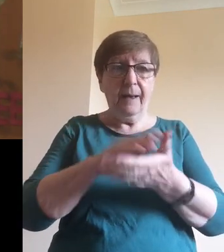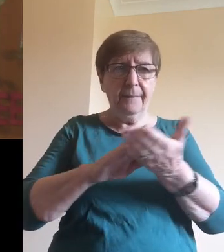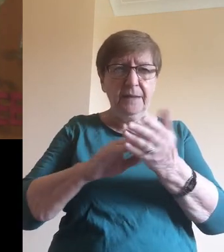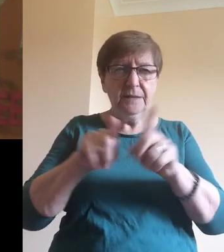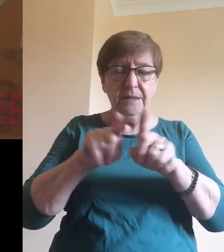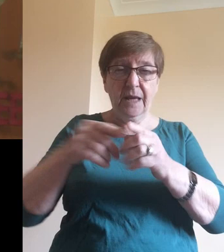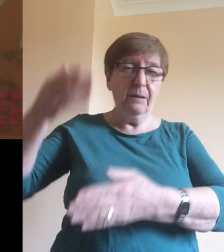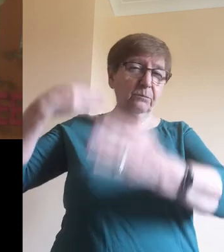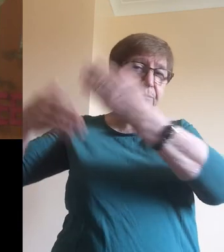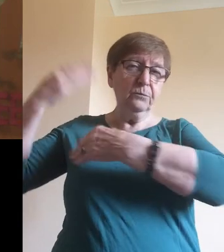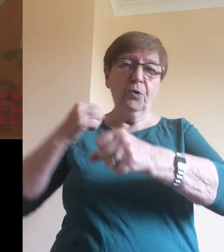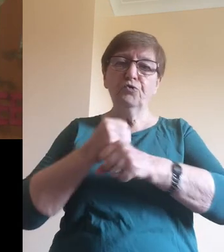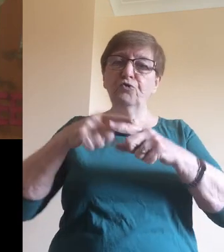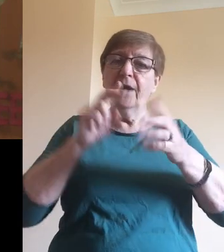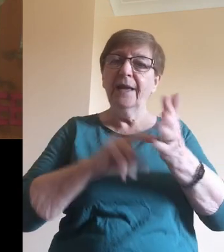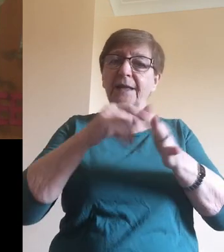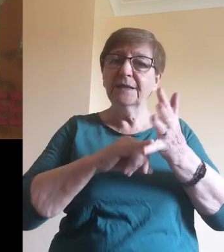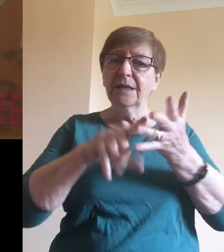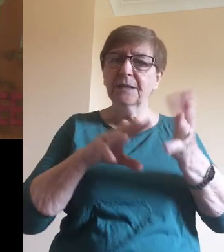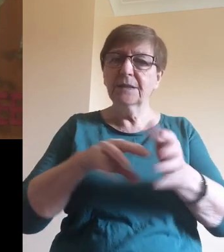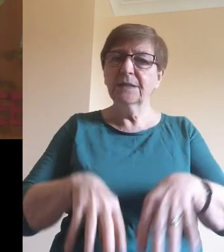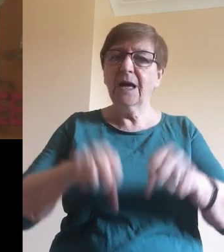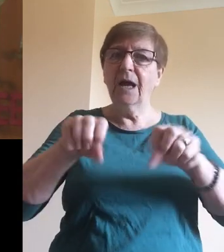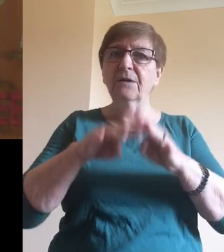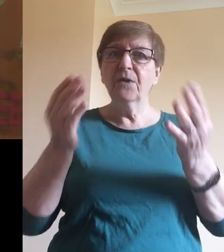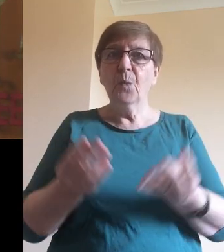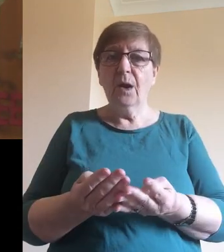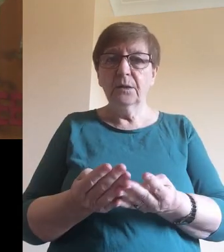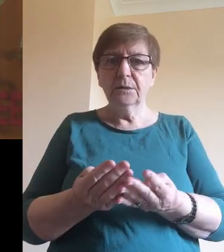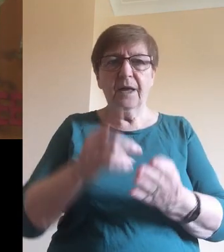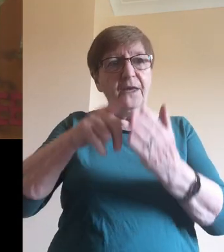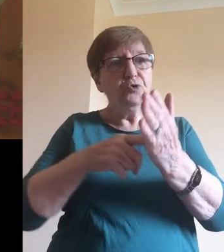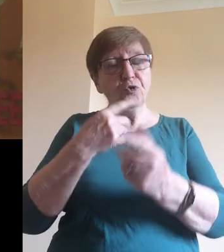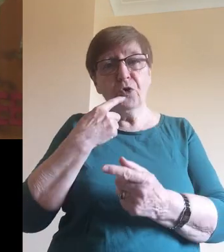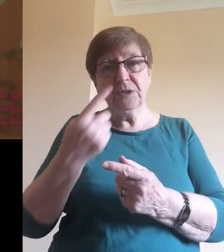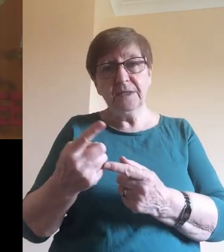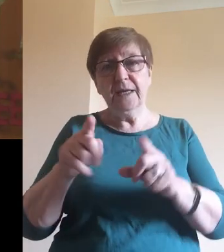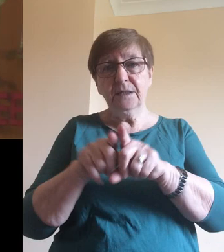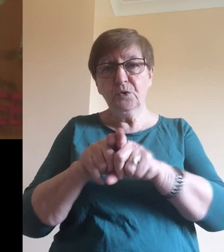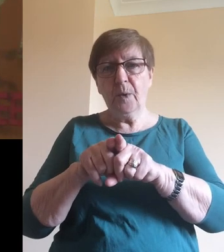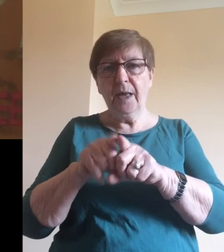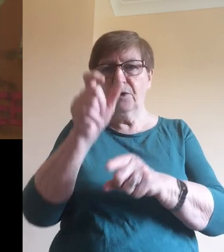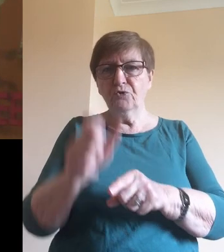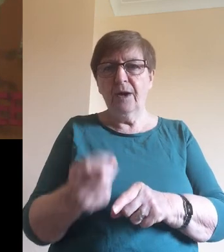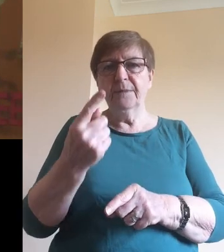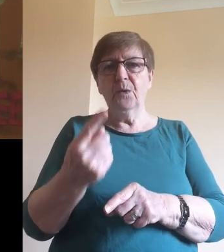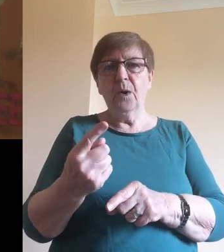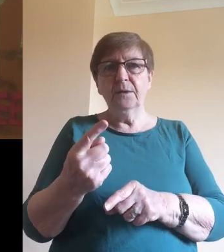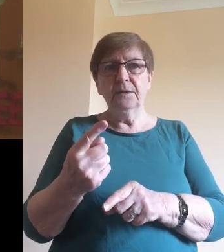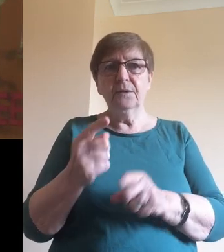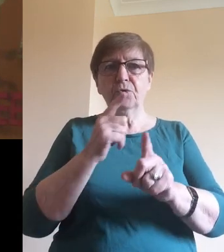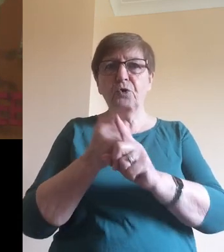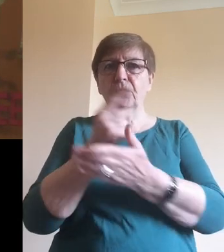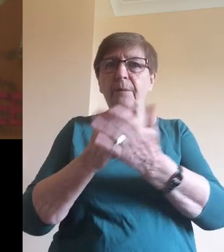to Genesis chapter 1, verse 1. And John then followed up that connection in chapter 1 in these early verses when he talked